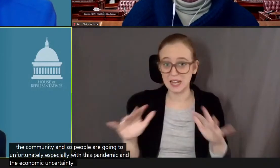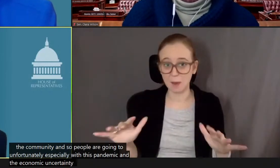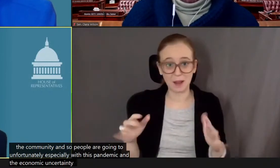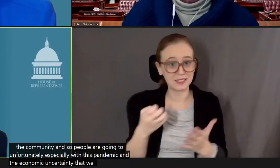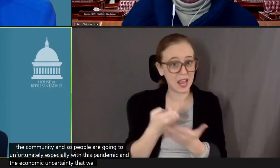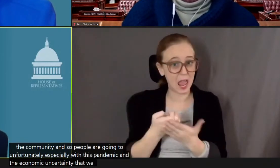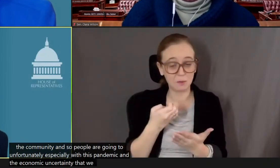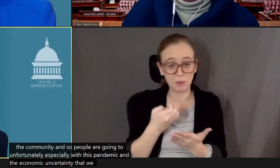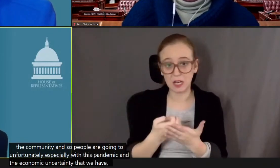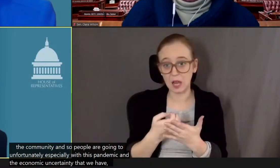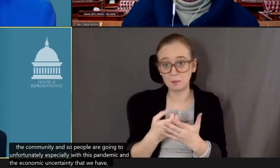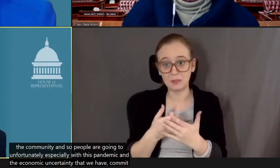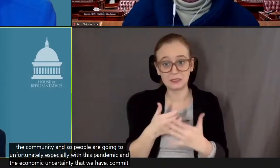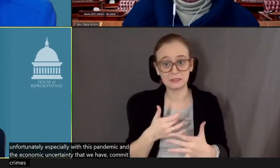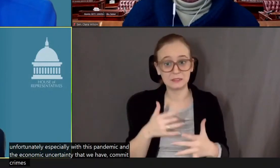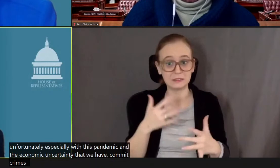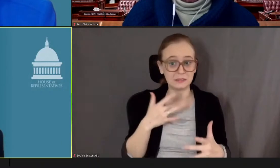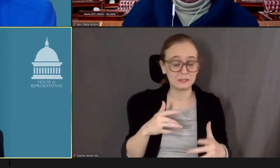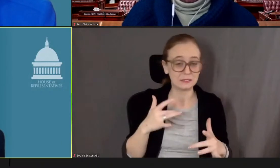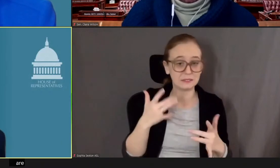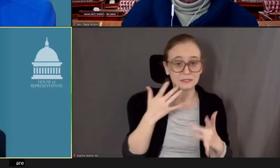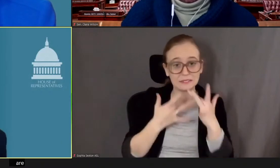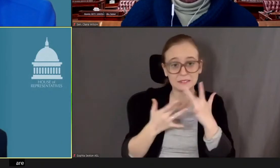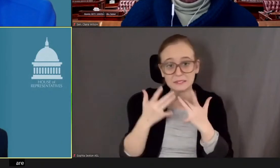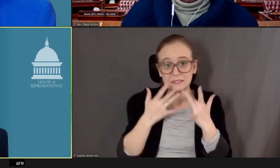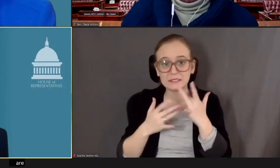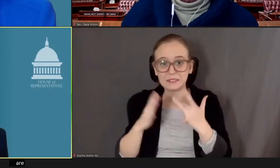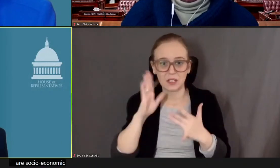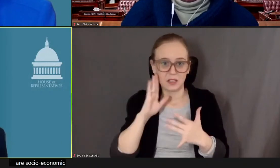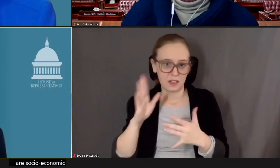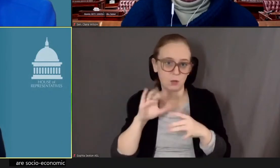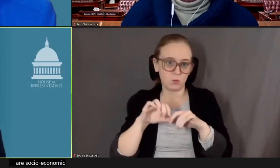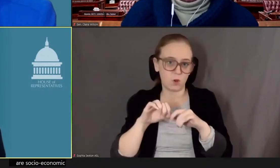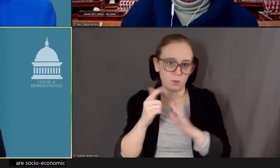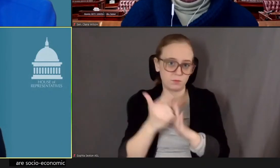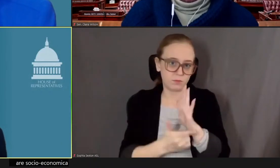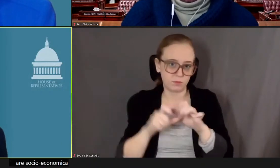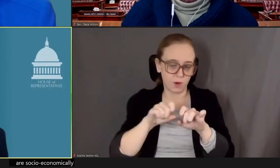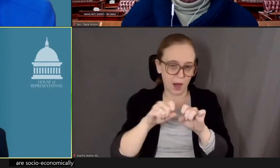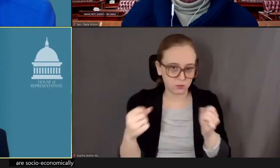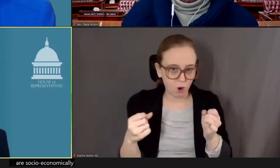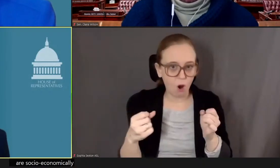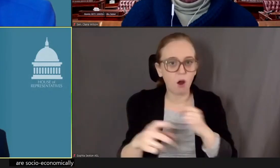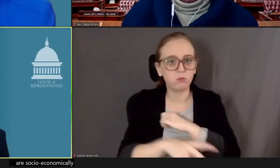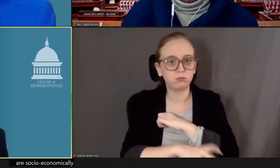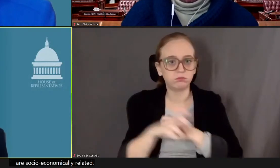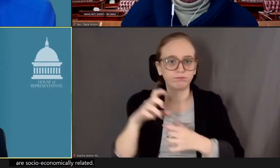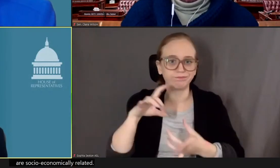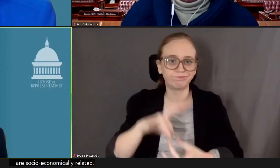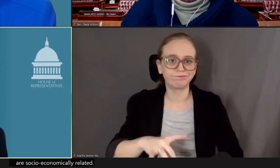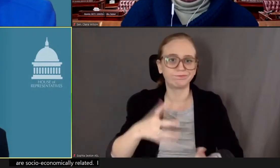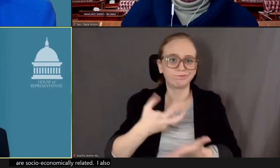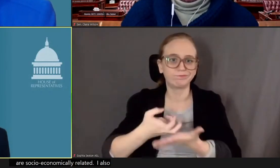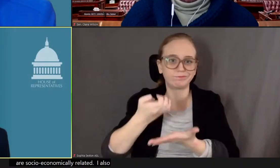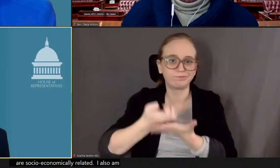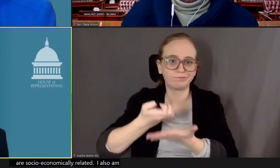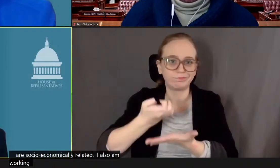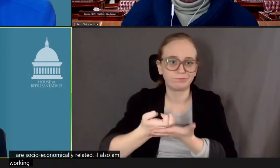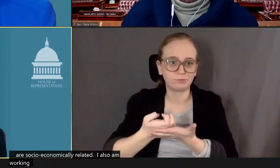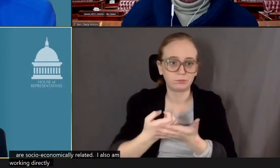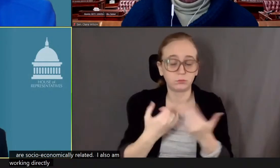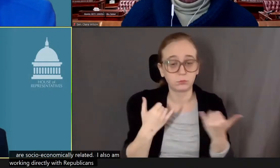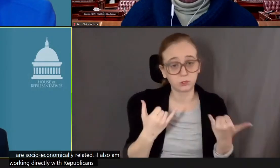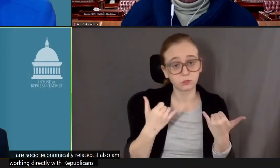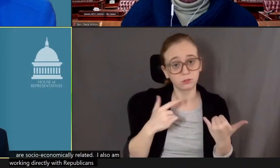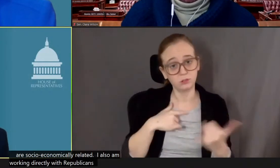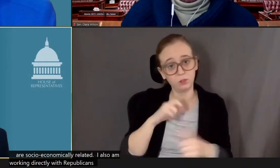that are socioeconomic related. And so I think we can increase that. I also am working directly with Republicans across the